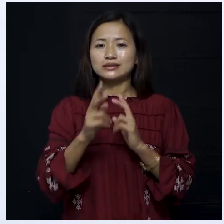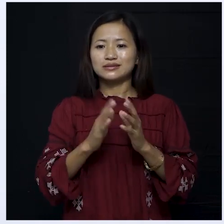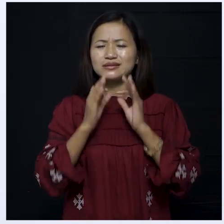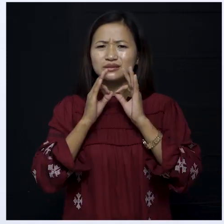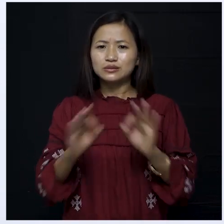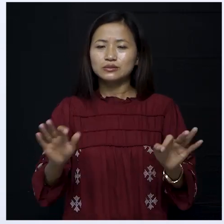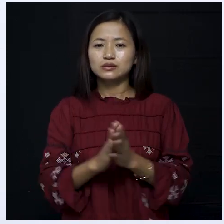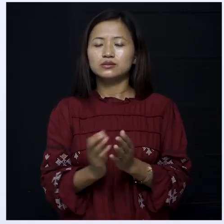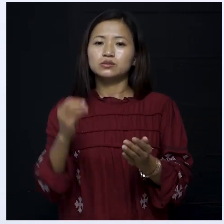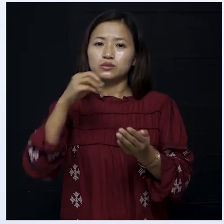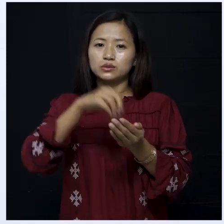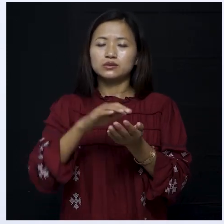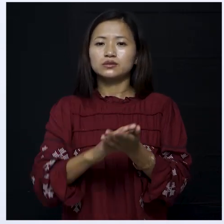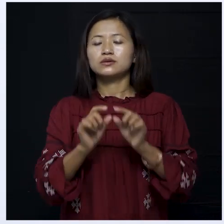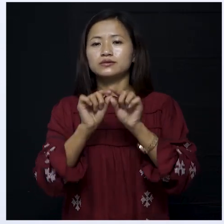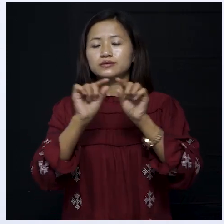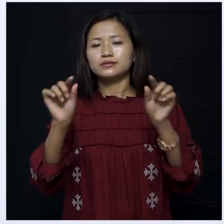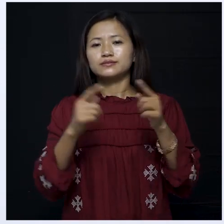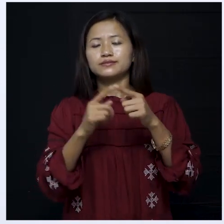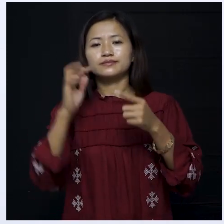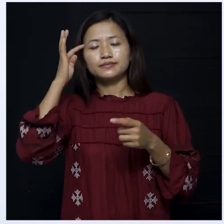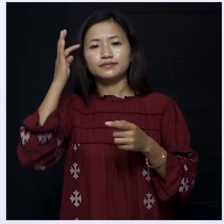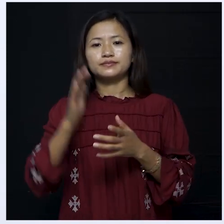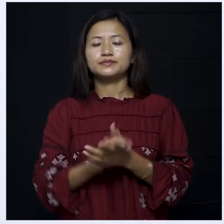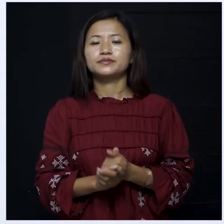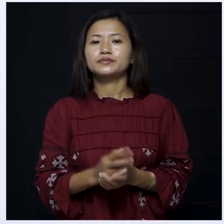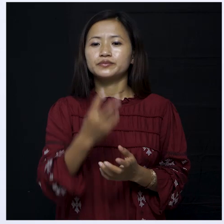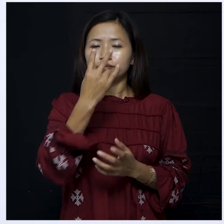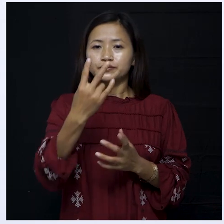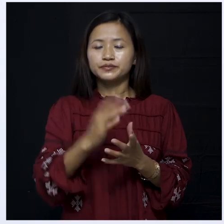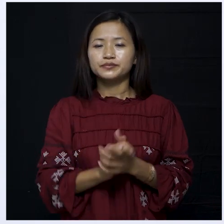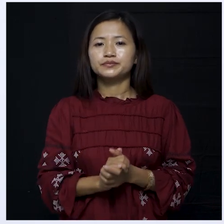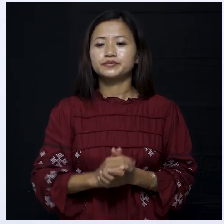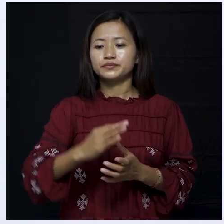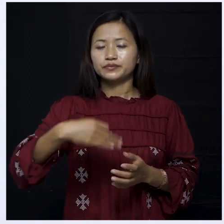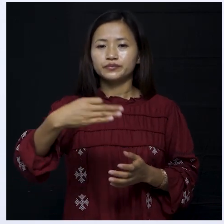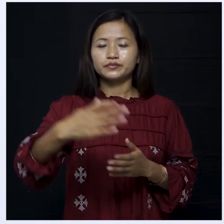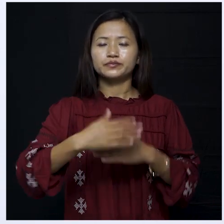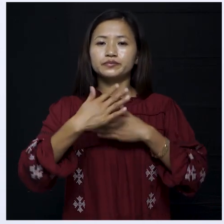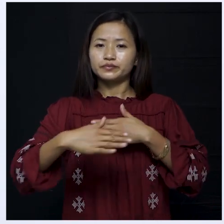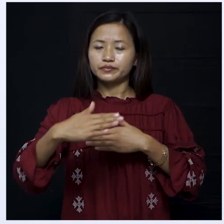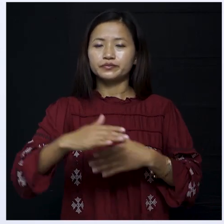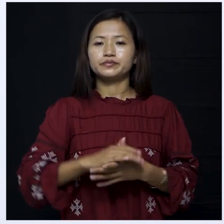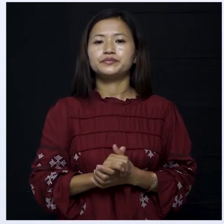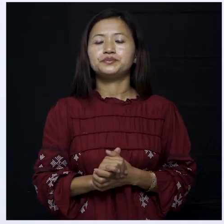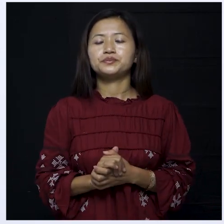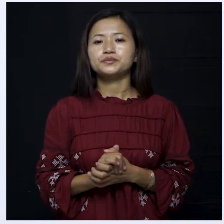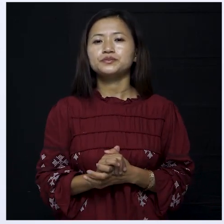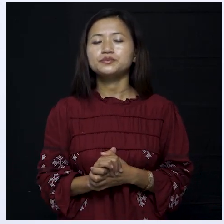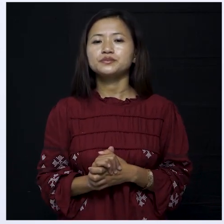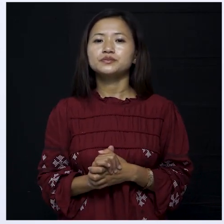special emphasis on the tenses. Now, let's take a look at the future continuous.